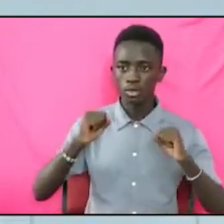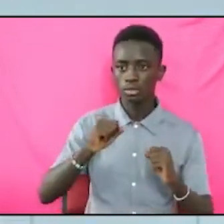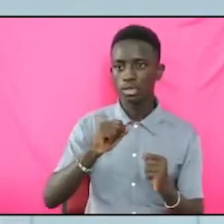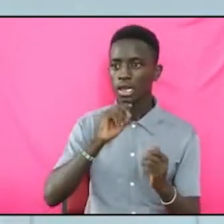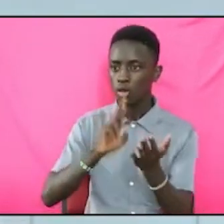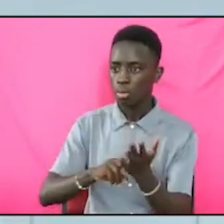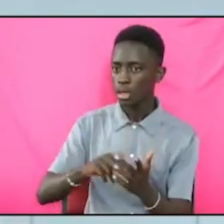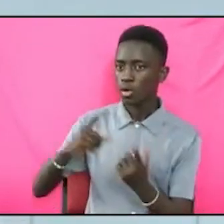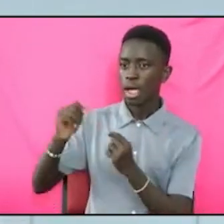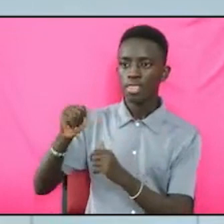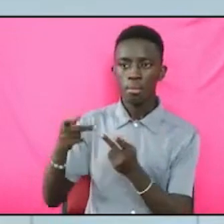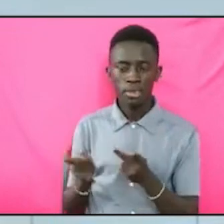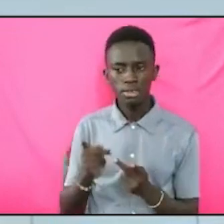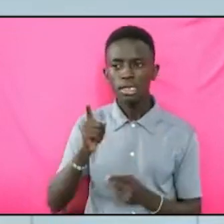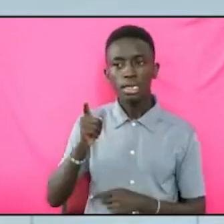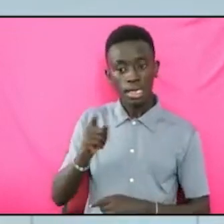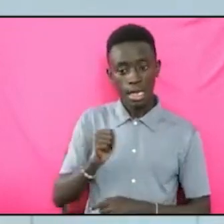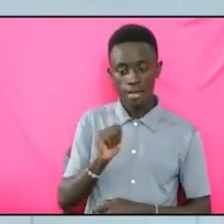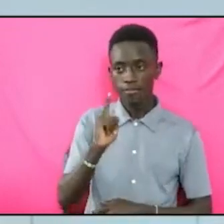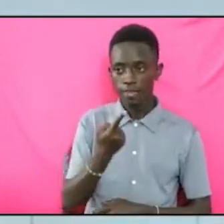She must have gone through the process.